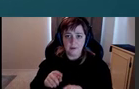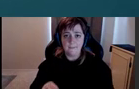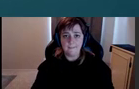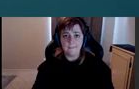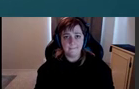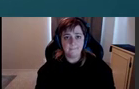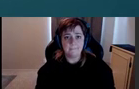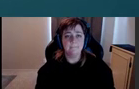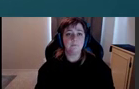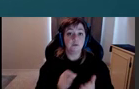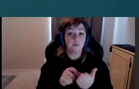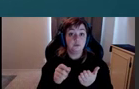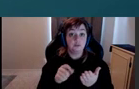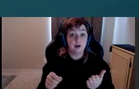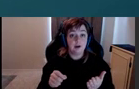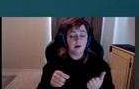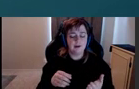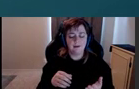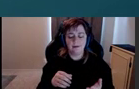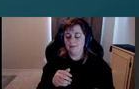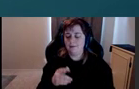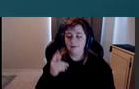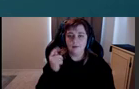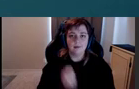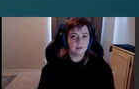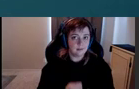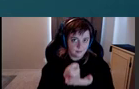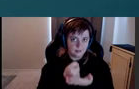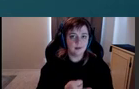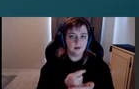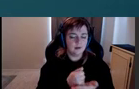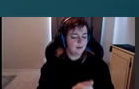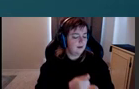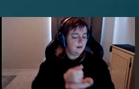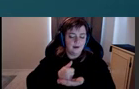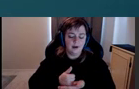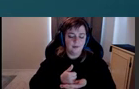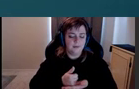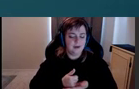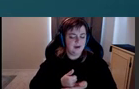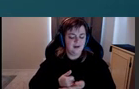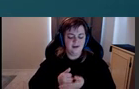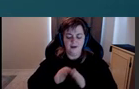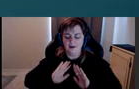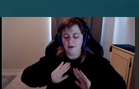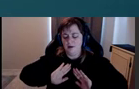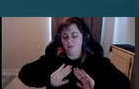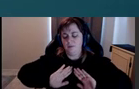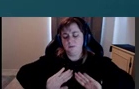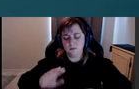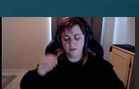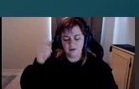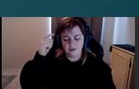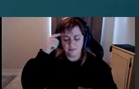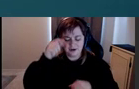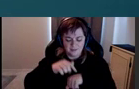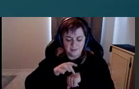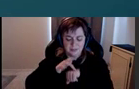Writing was my way of getting it out. Like, it was a way of getting it out of my brain and putting it on